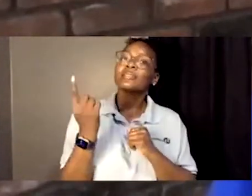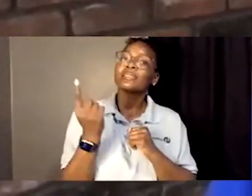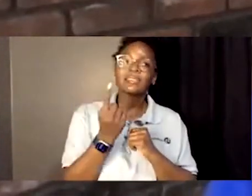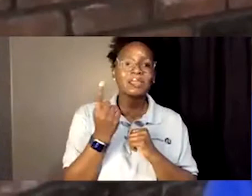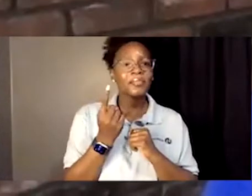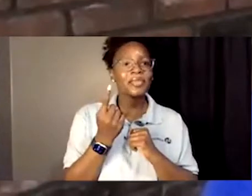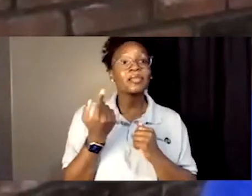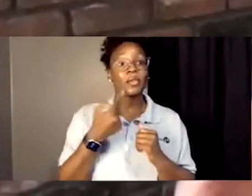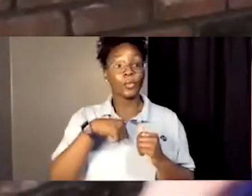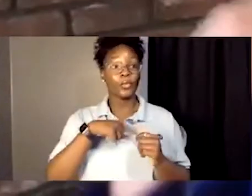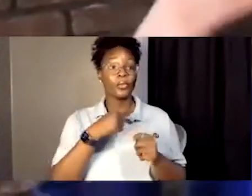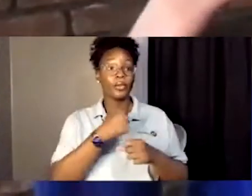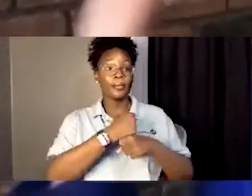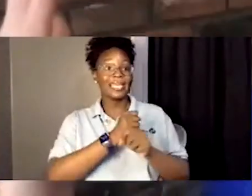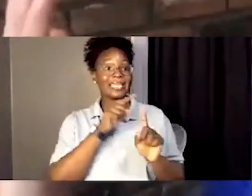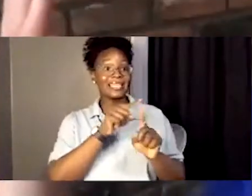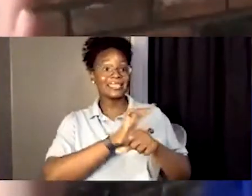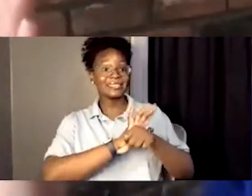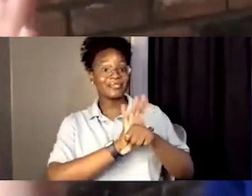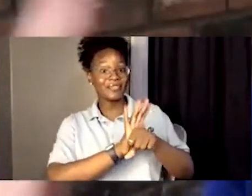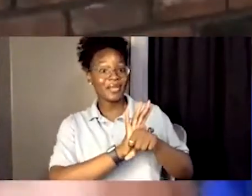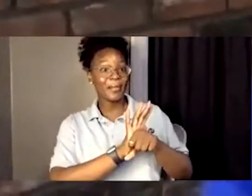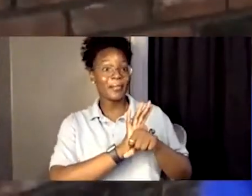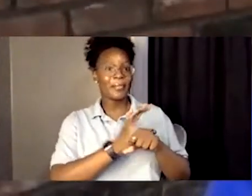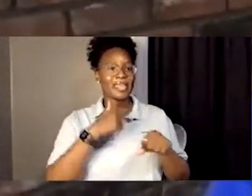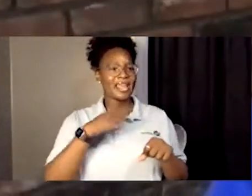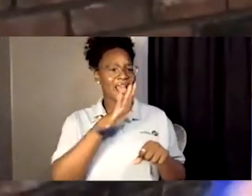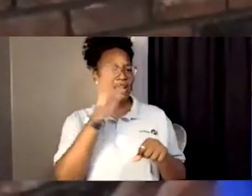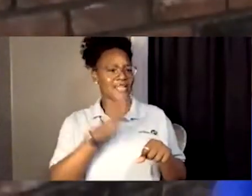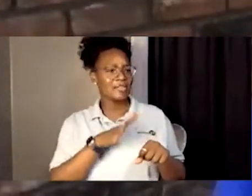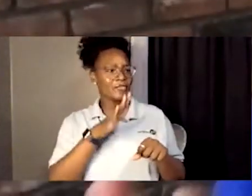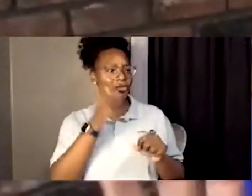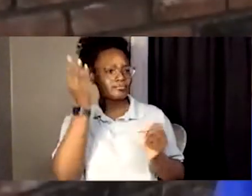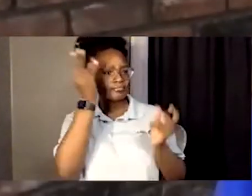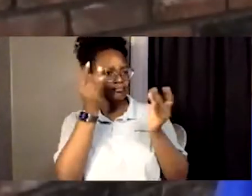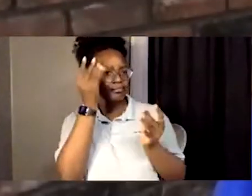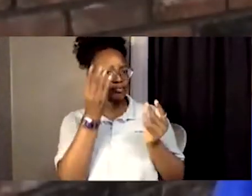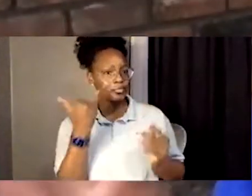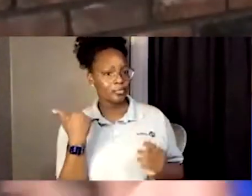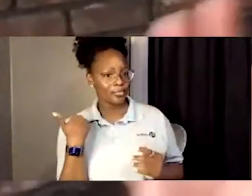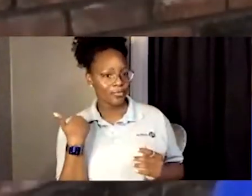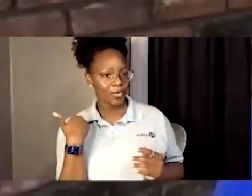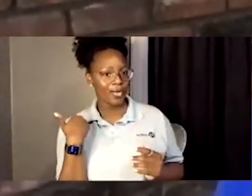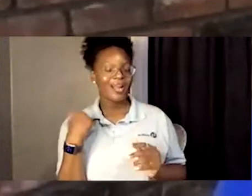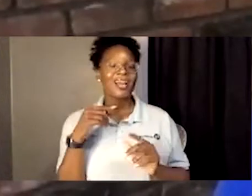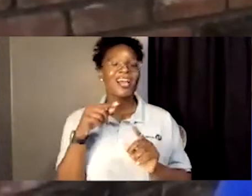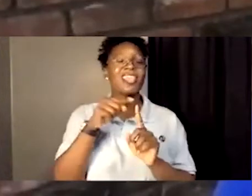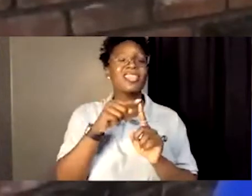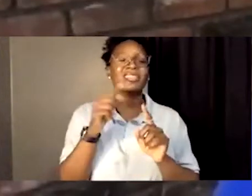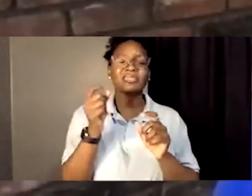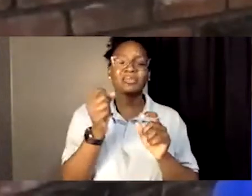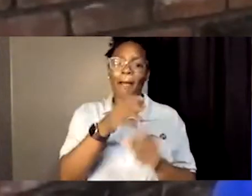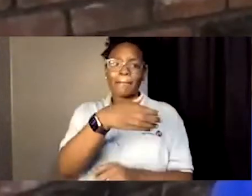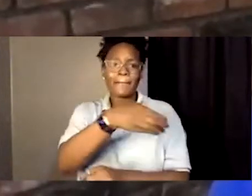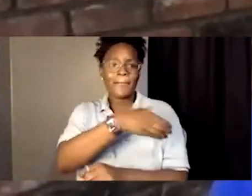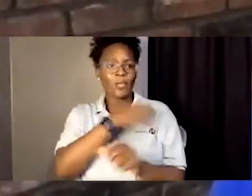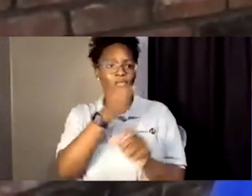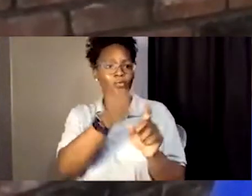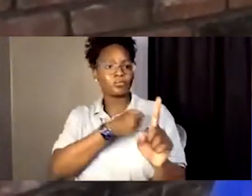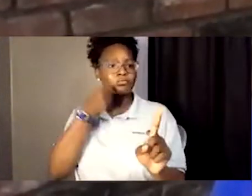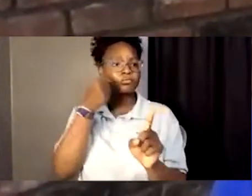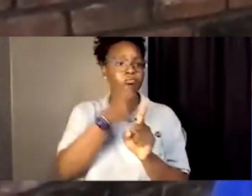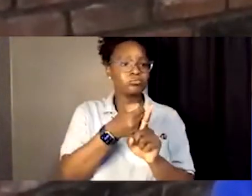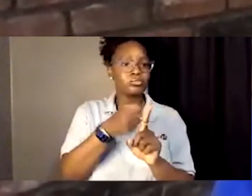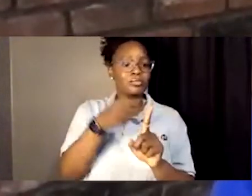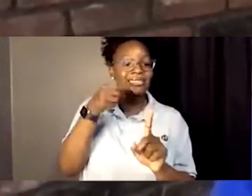this film, had it was never even crossed my mind, has been the powerful impact that this has made in the corporate space.